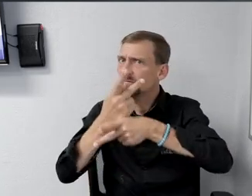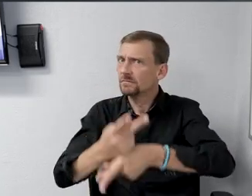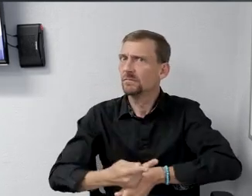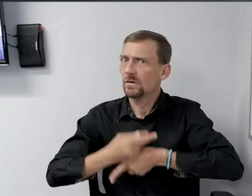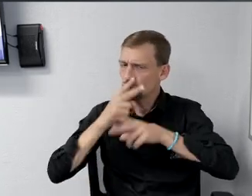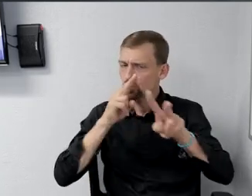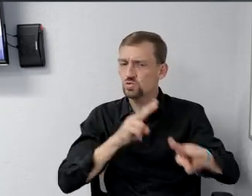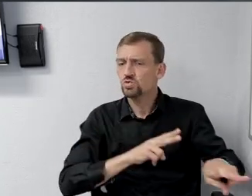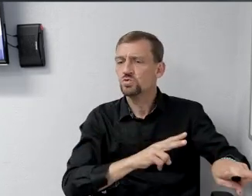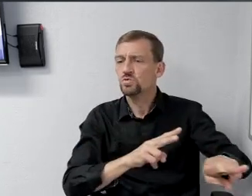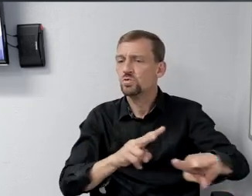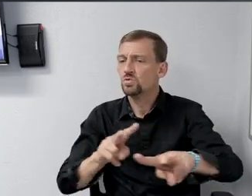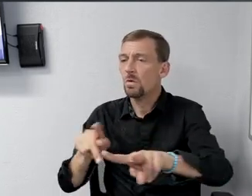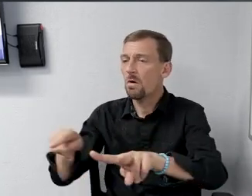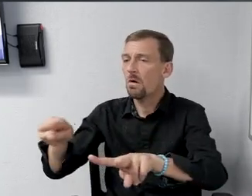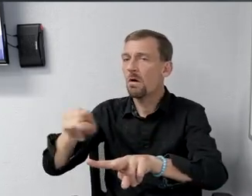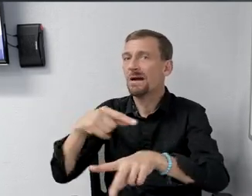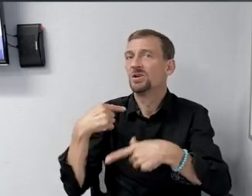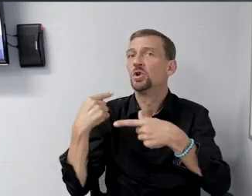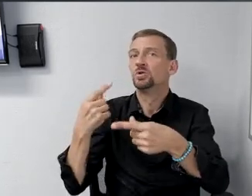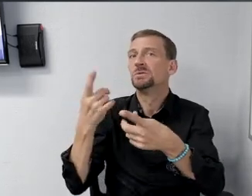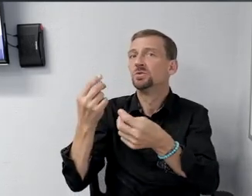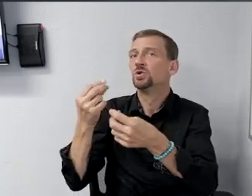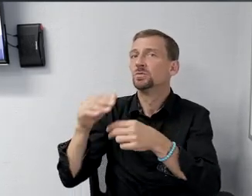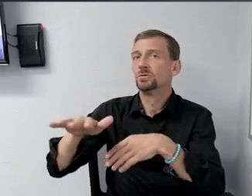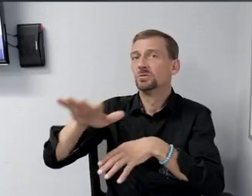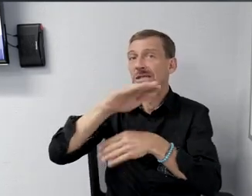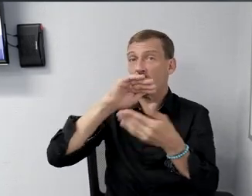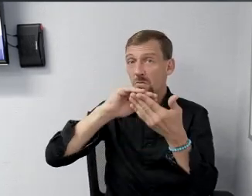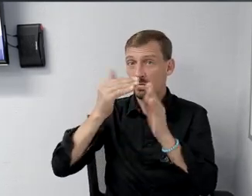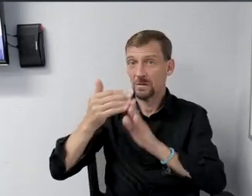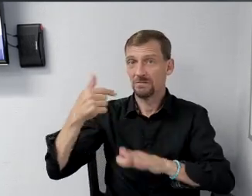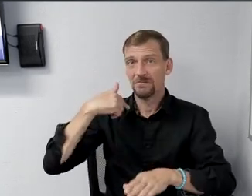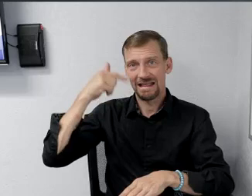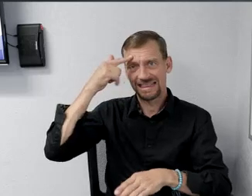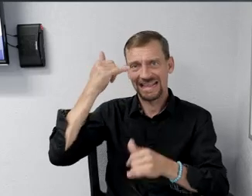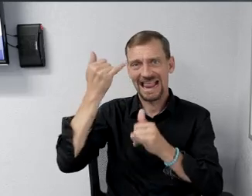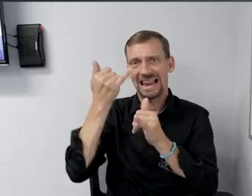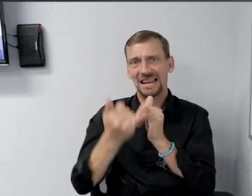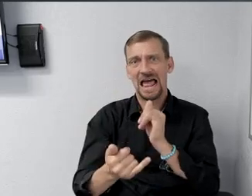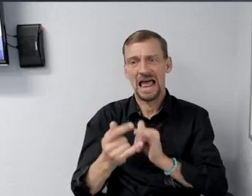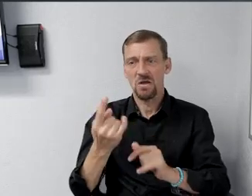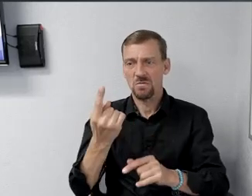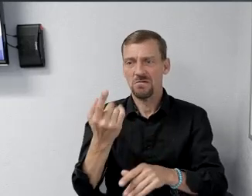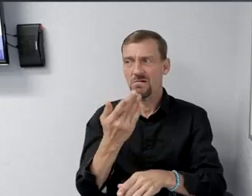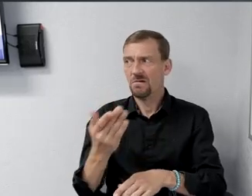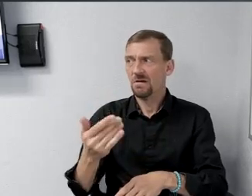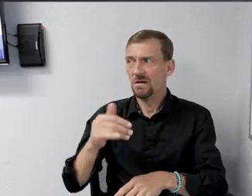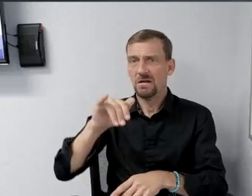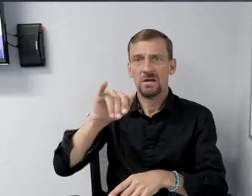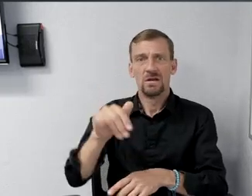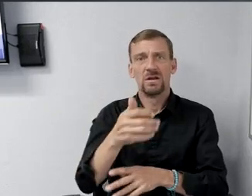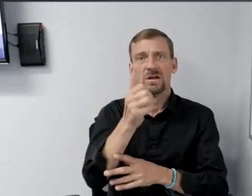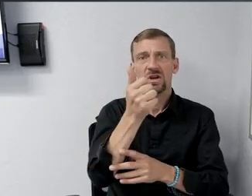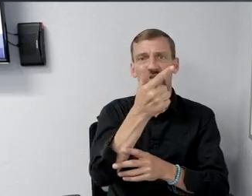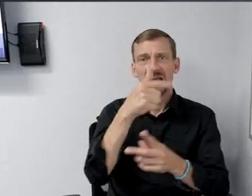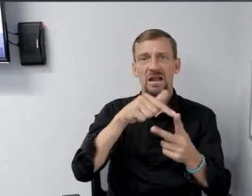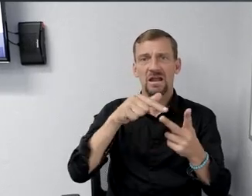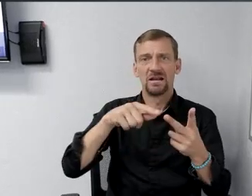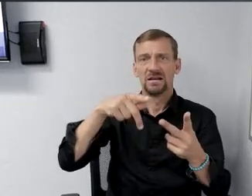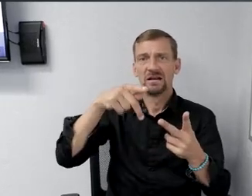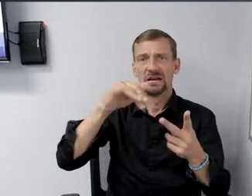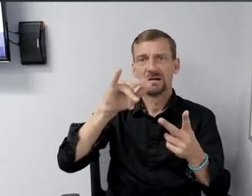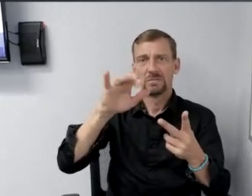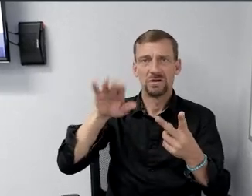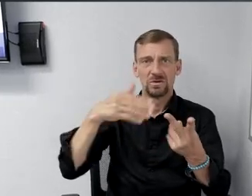watching what other fitness centers do around the community, because I think the last thing that Jag and Patrick want to experience is